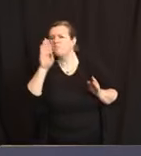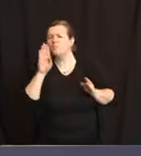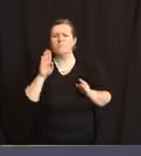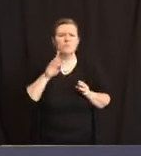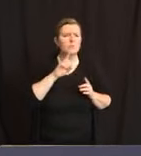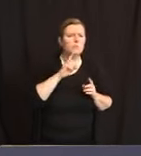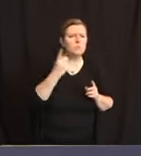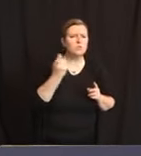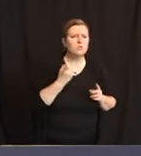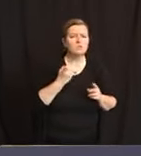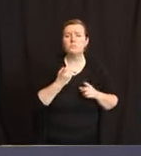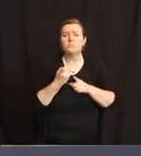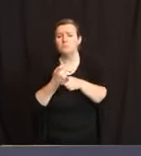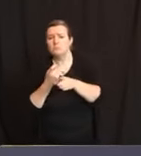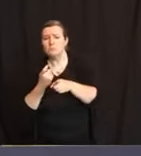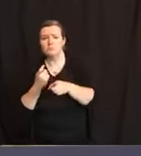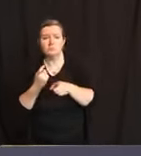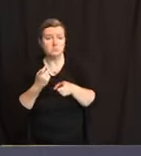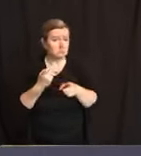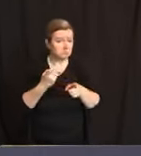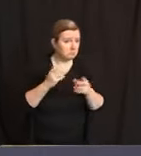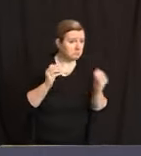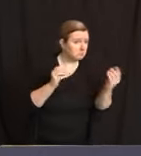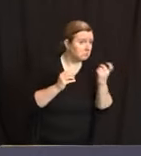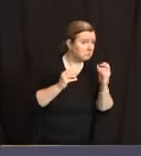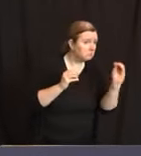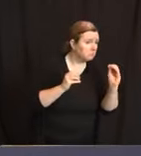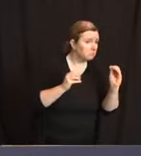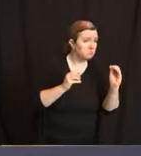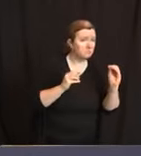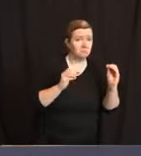Ma'am? Nothing? Ma'am, how about you?